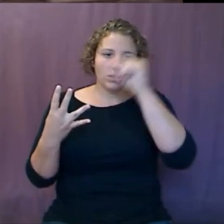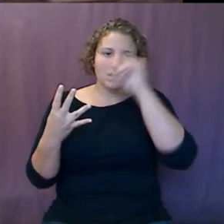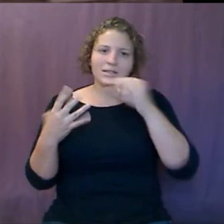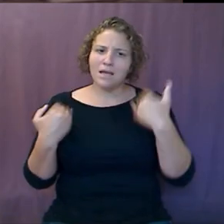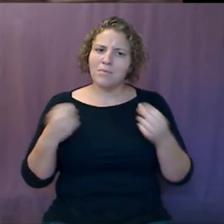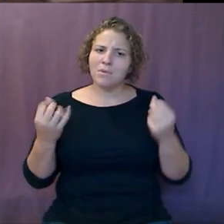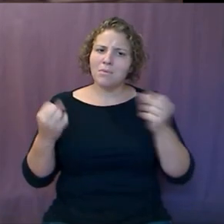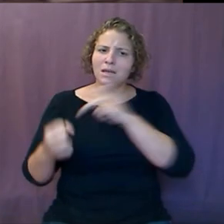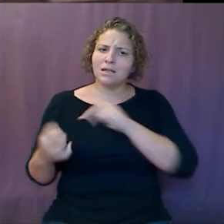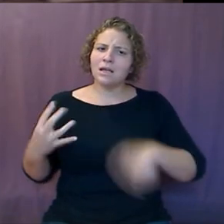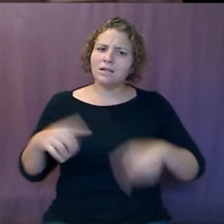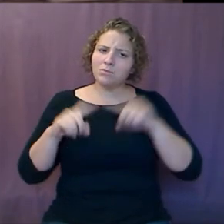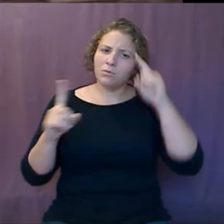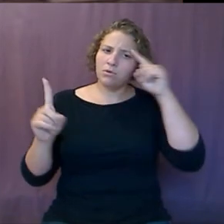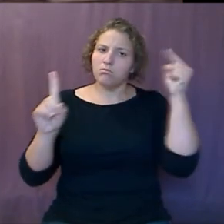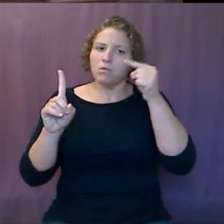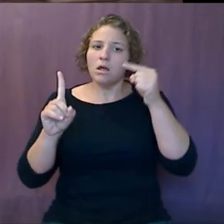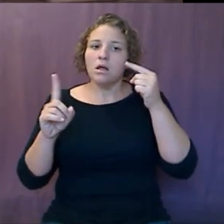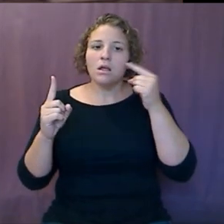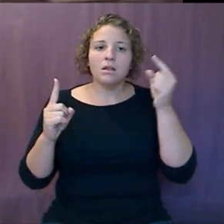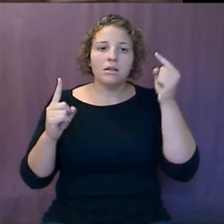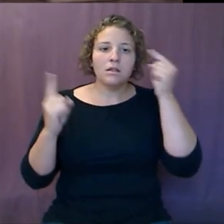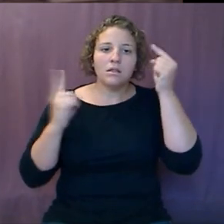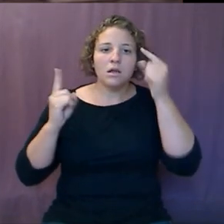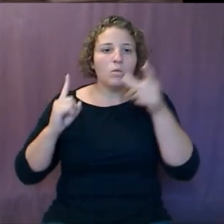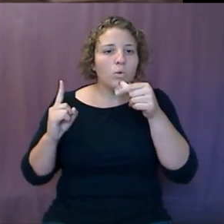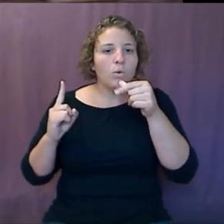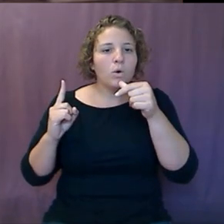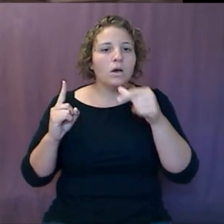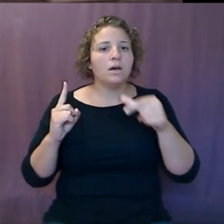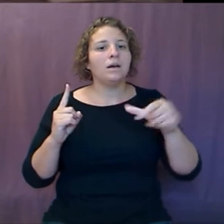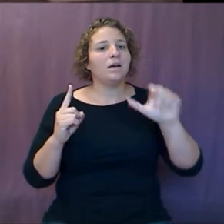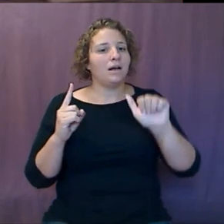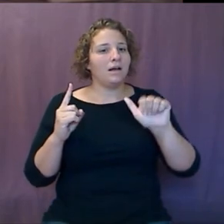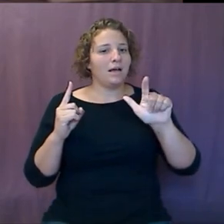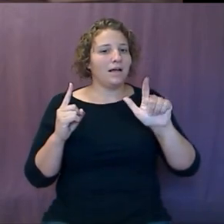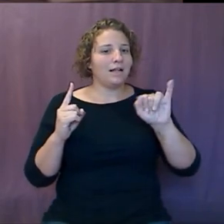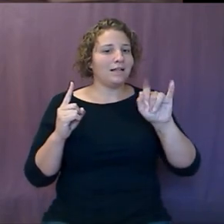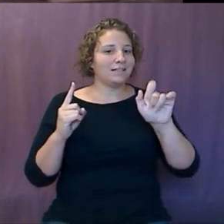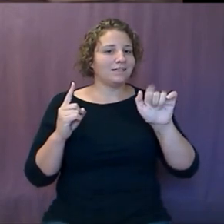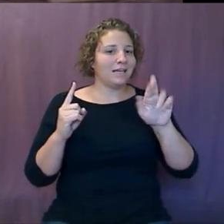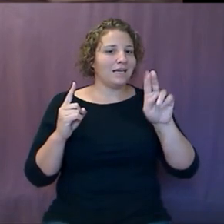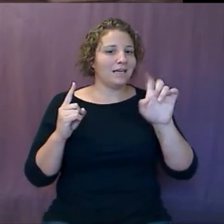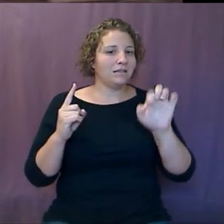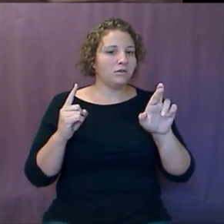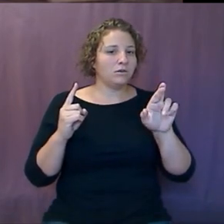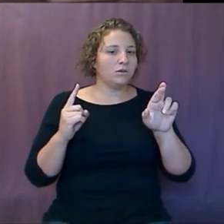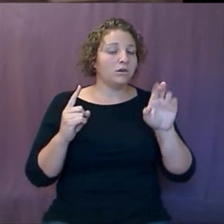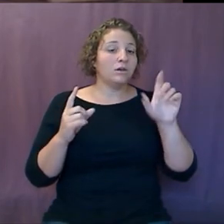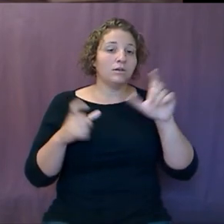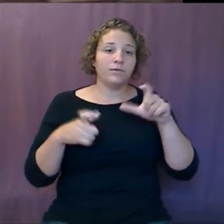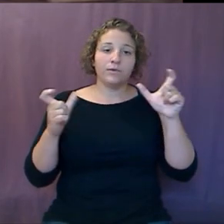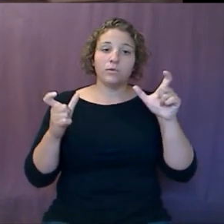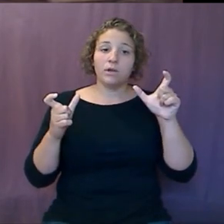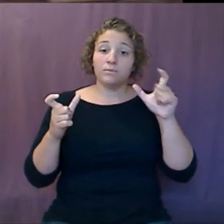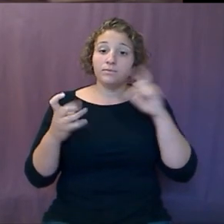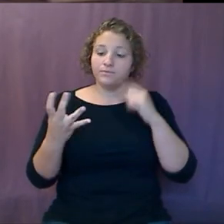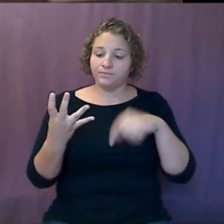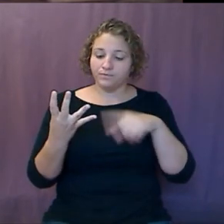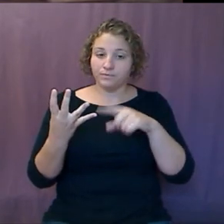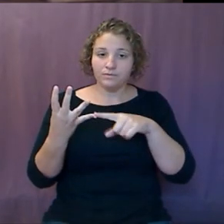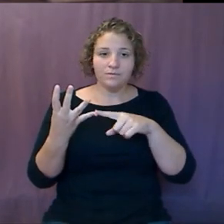that Empire and in the fourth empire when we think of Rome what do you think of what Caesar some say Julius Caesar some